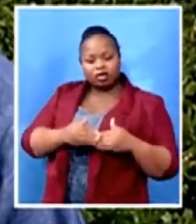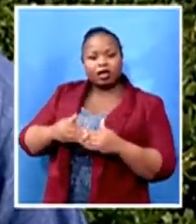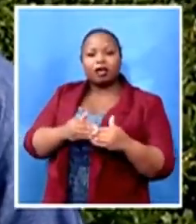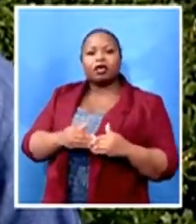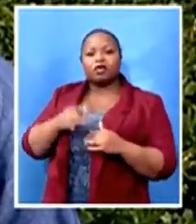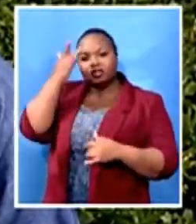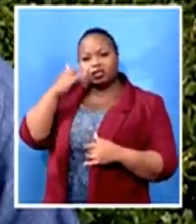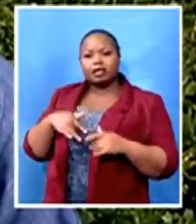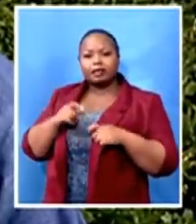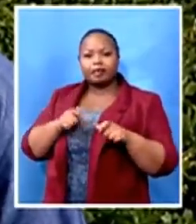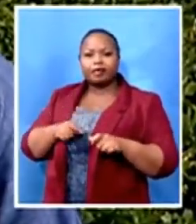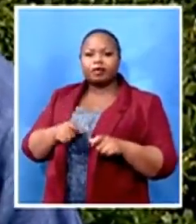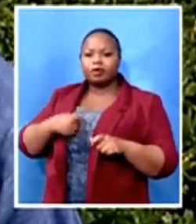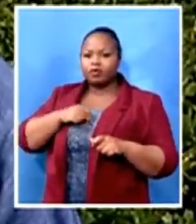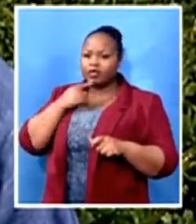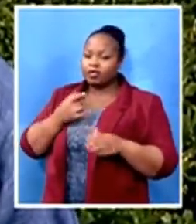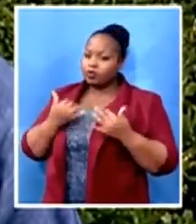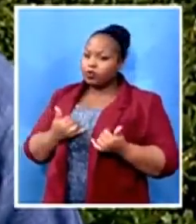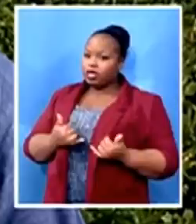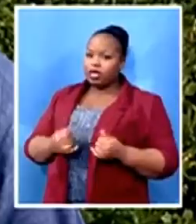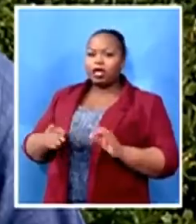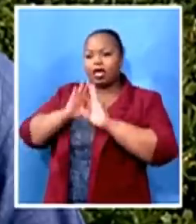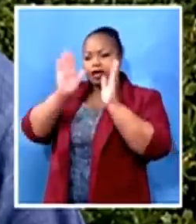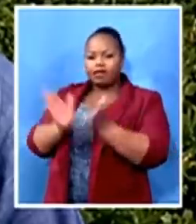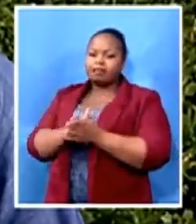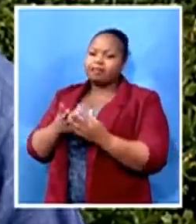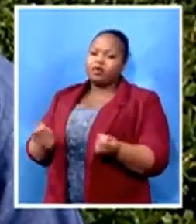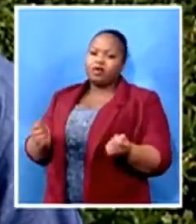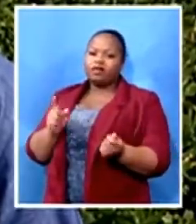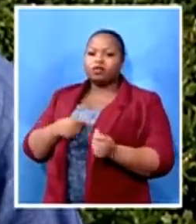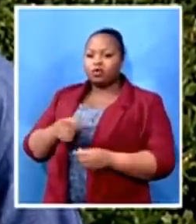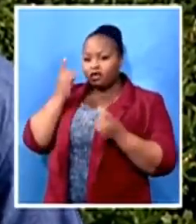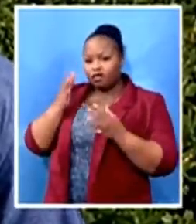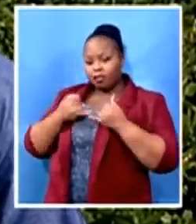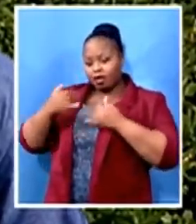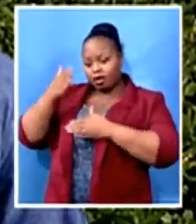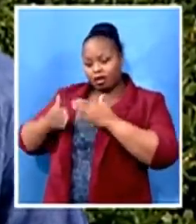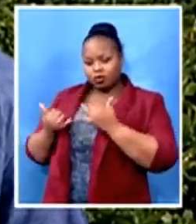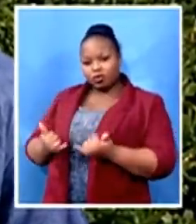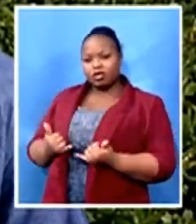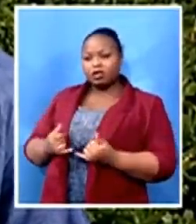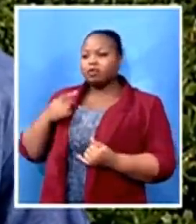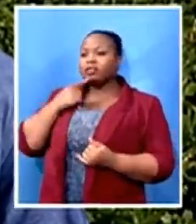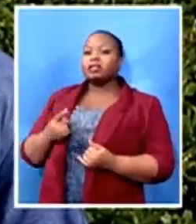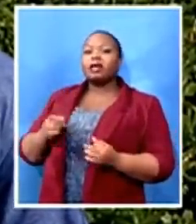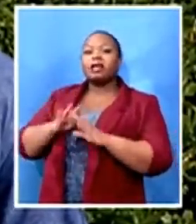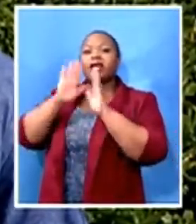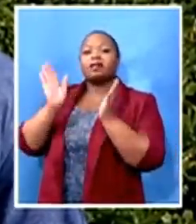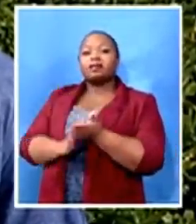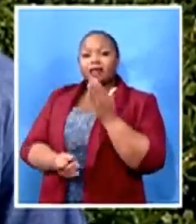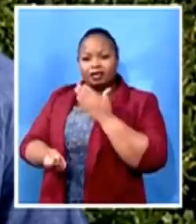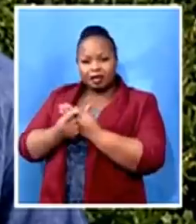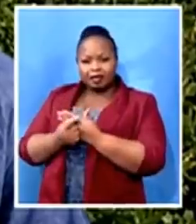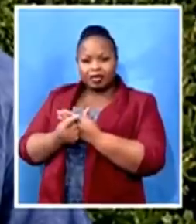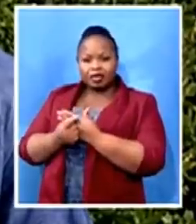day that everything must be sorted. We have given them that deadline, that get everything done according to the law. and the